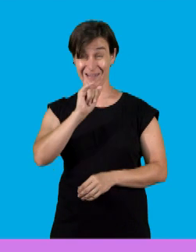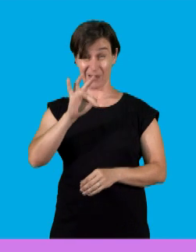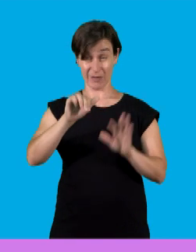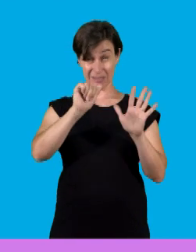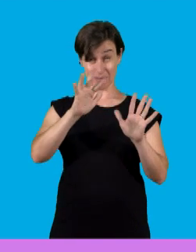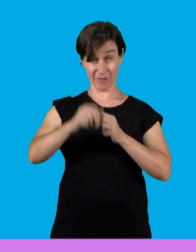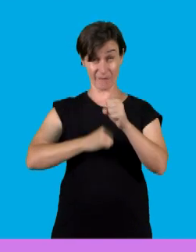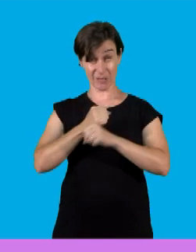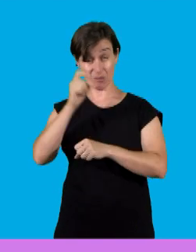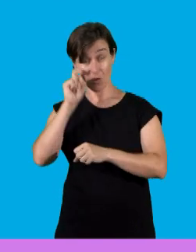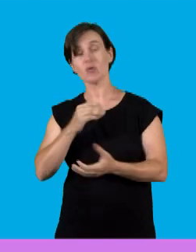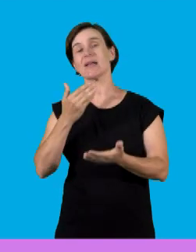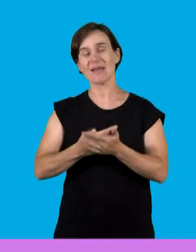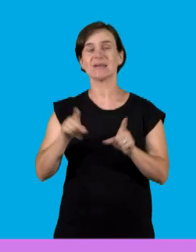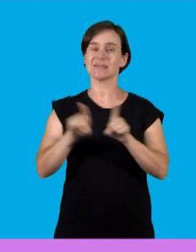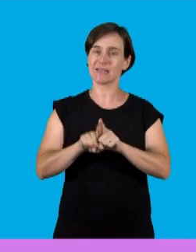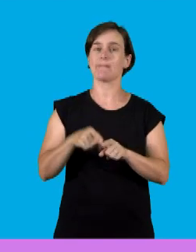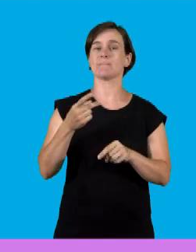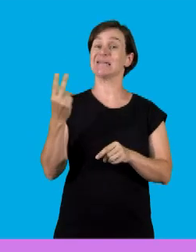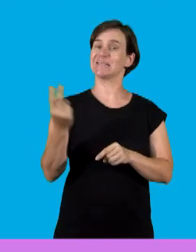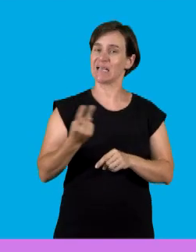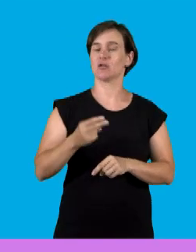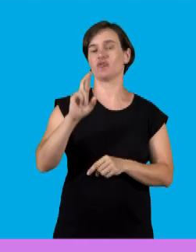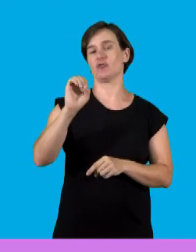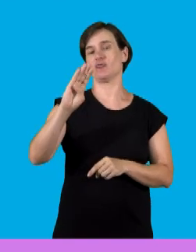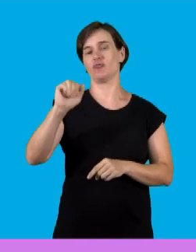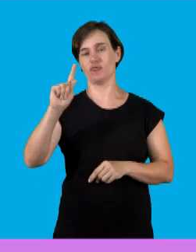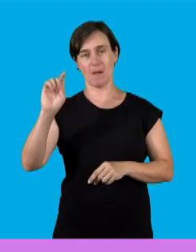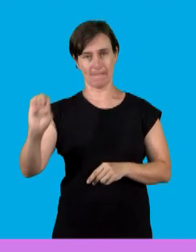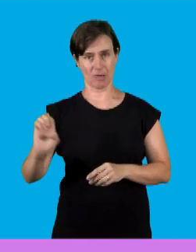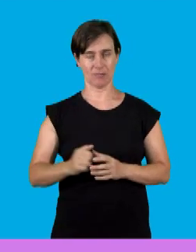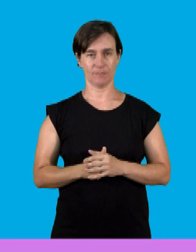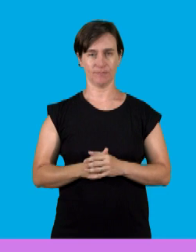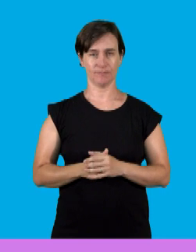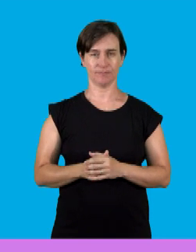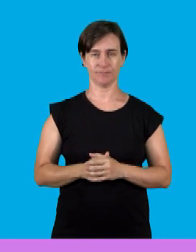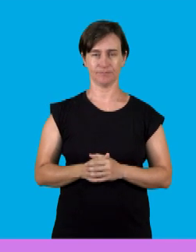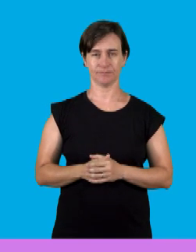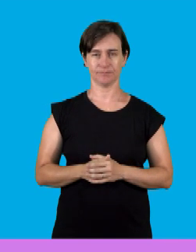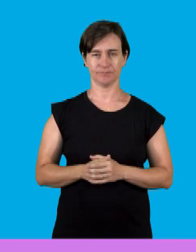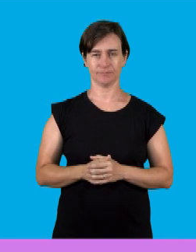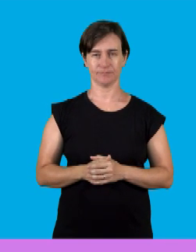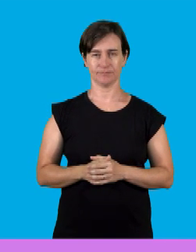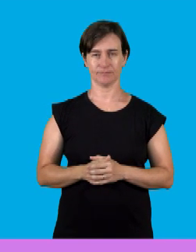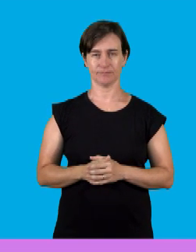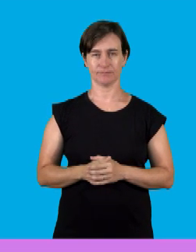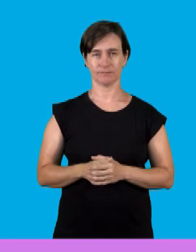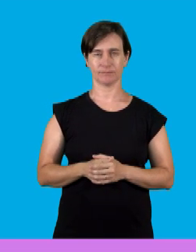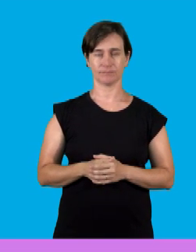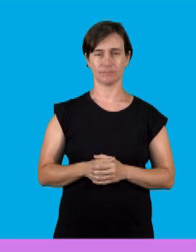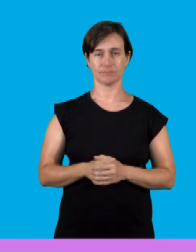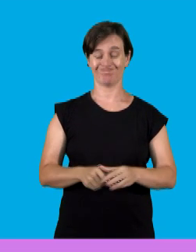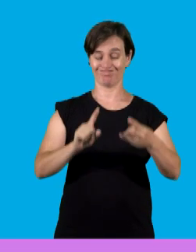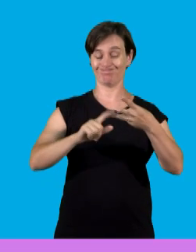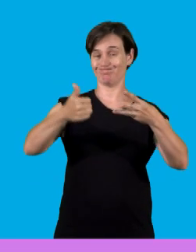65 years and older, you also qualify then for your secondary rebate. Okay. Our next